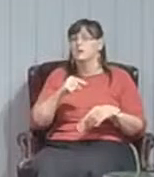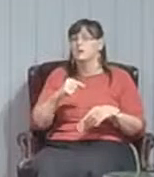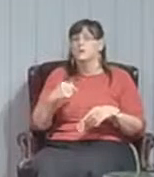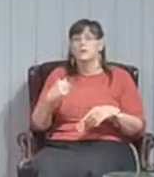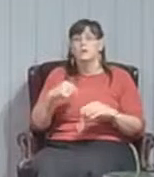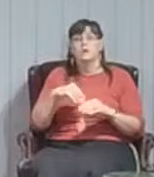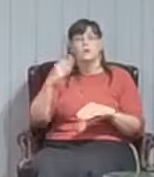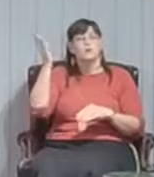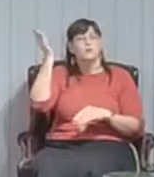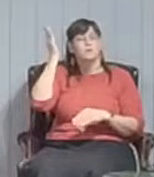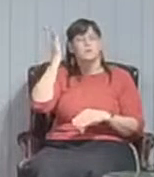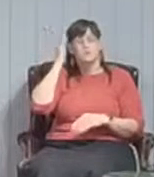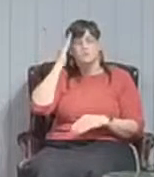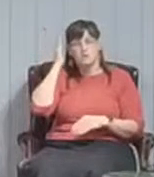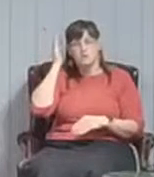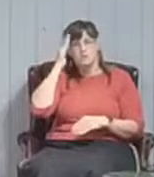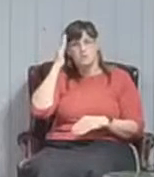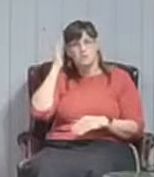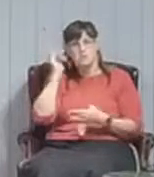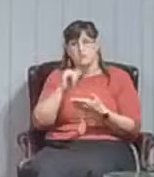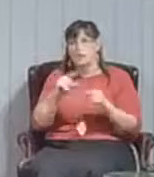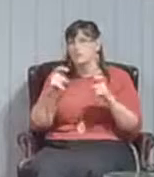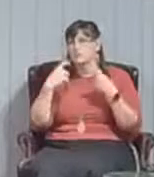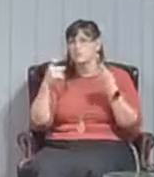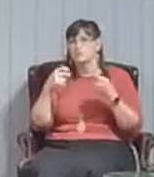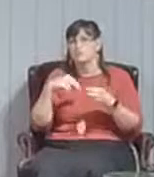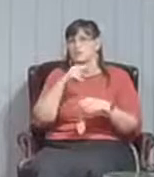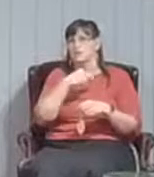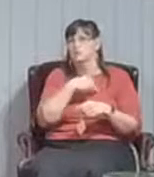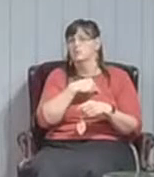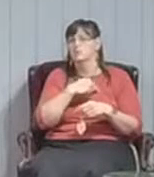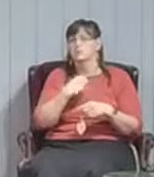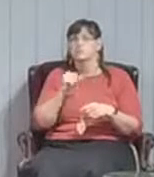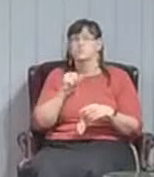of our sin nature. So it's not that hard to beat us down,